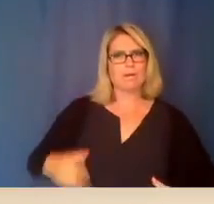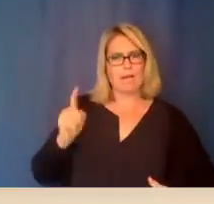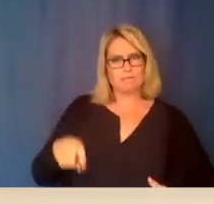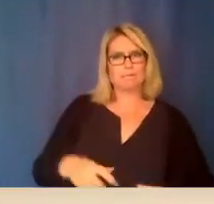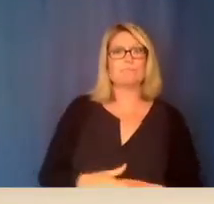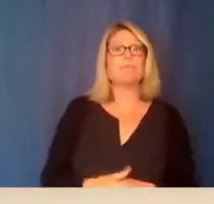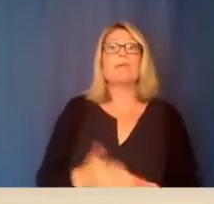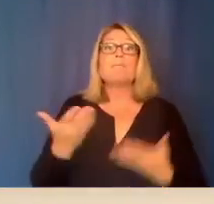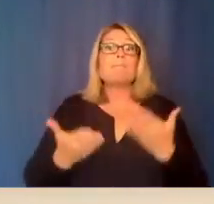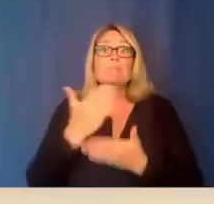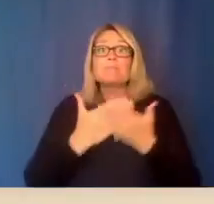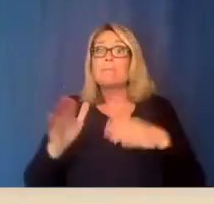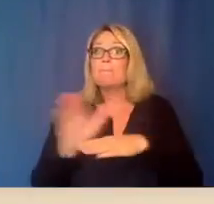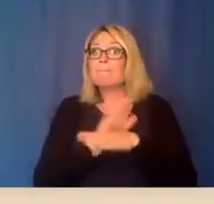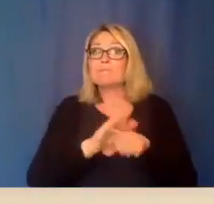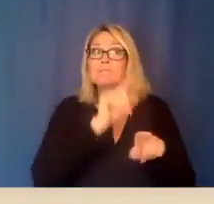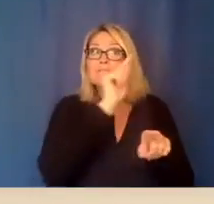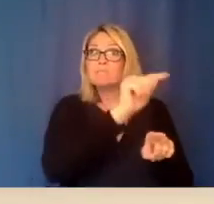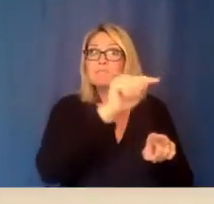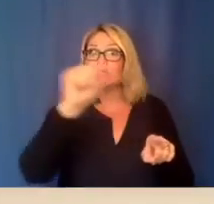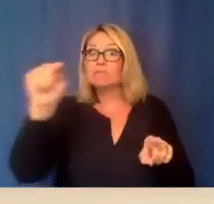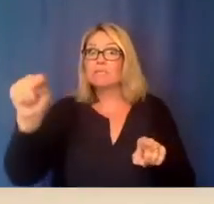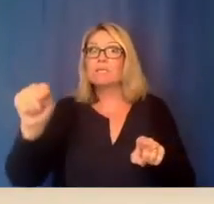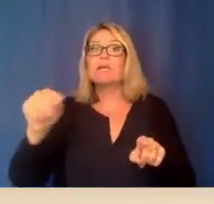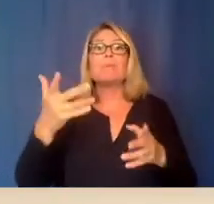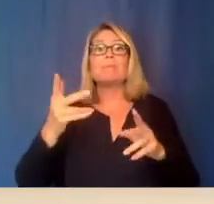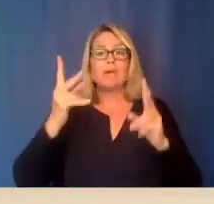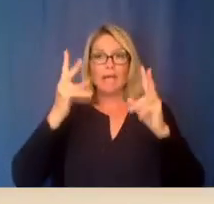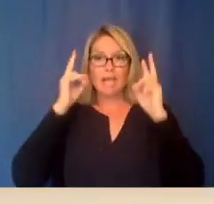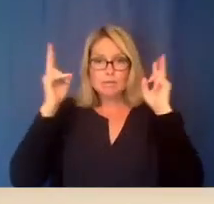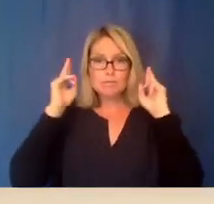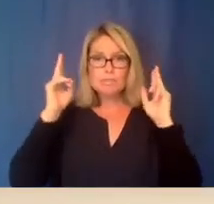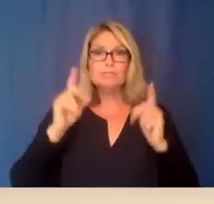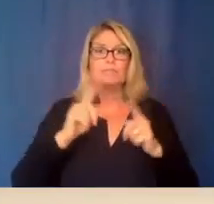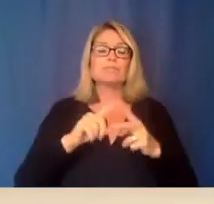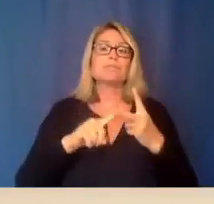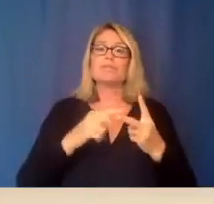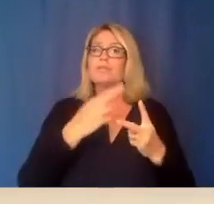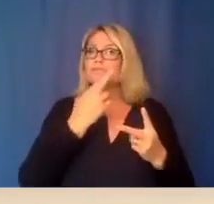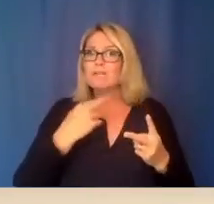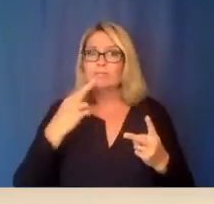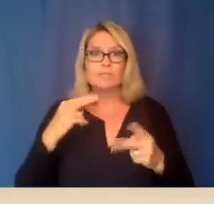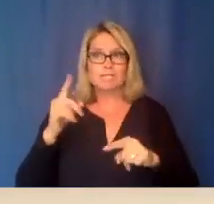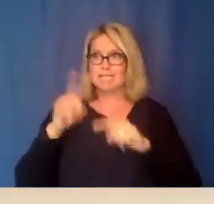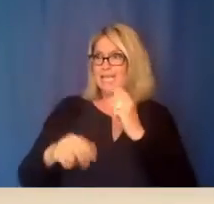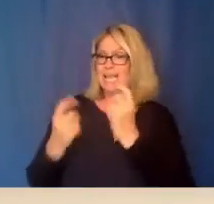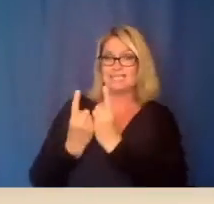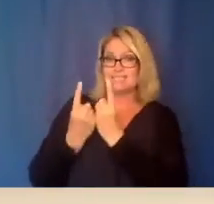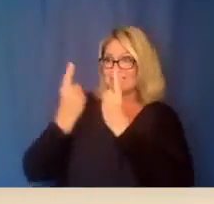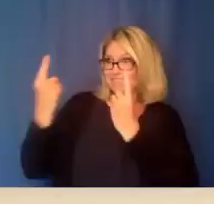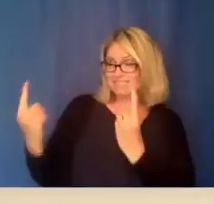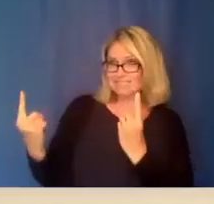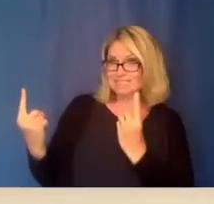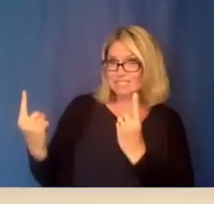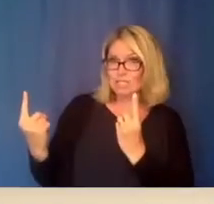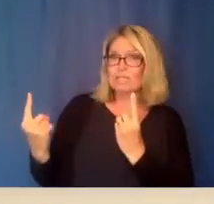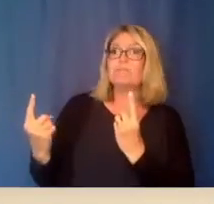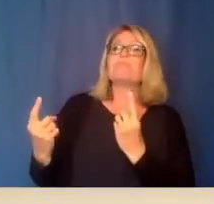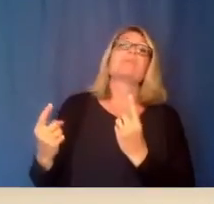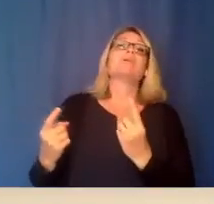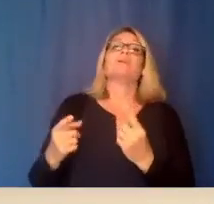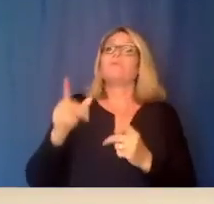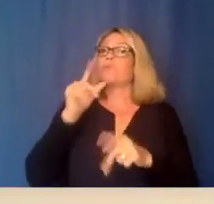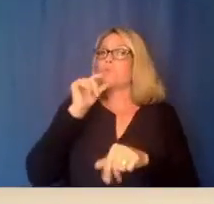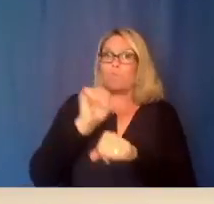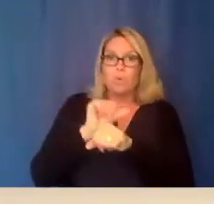and organizations providing in-person service to the public where physical distancing cannot be maintained, restaurant staff,